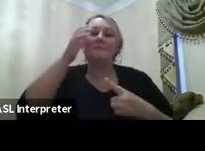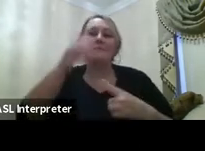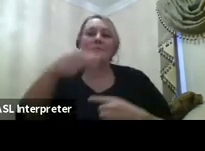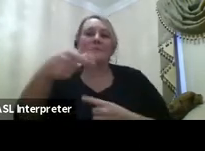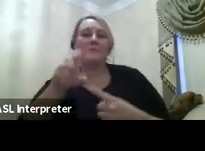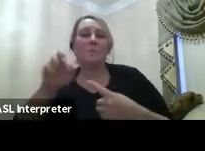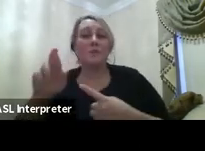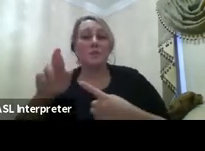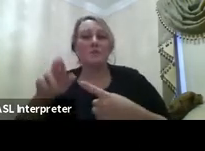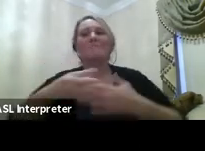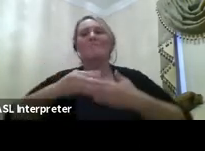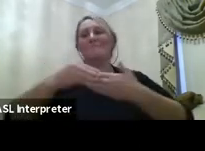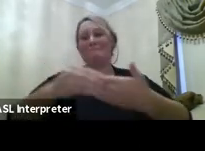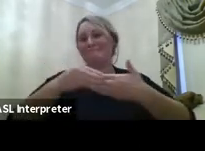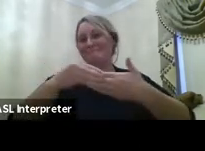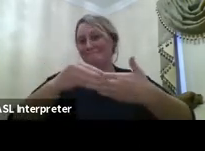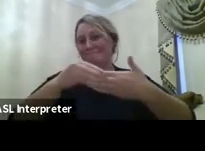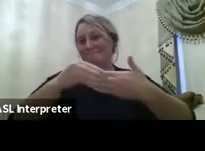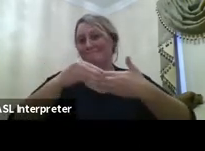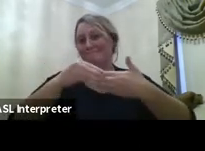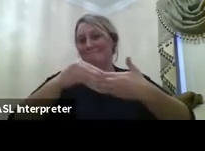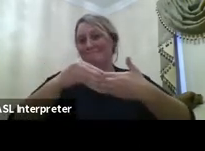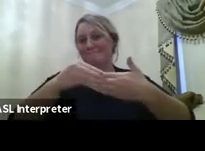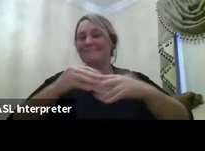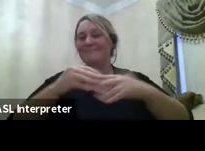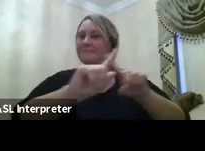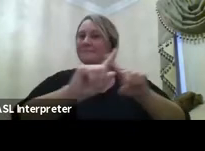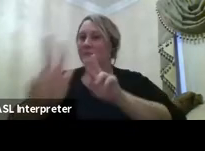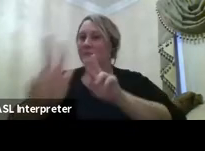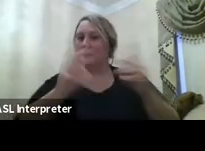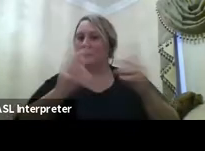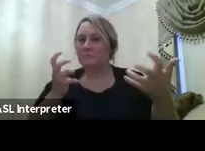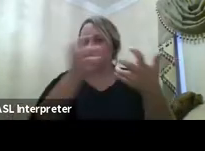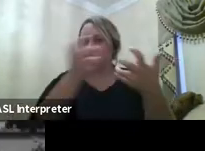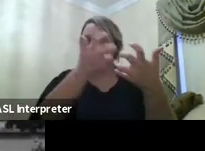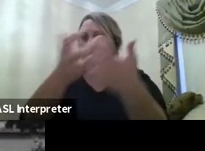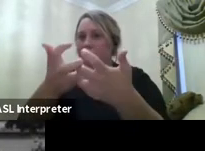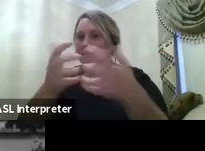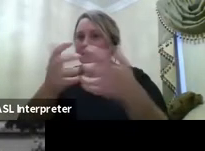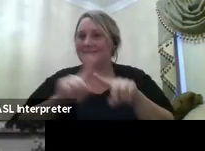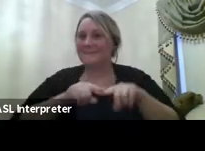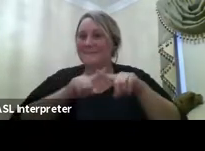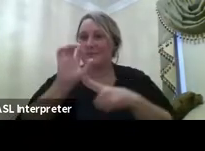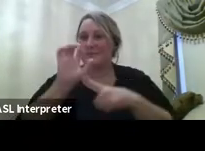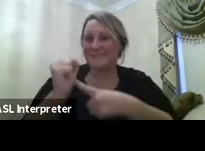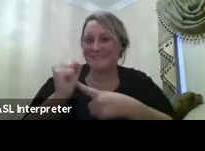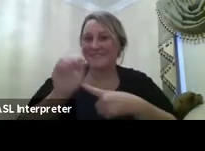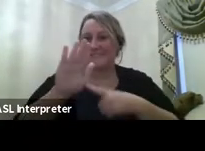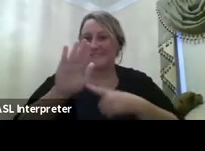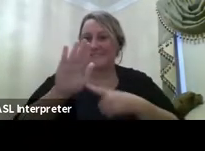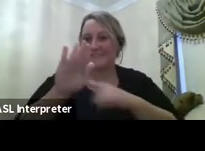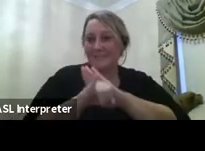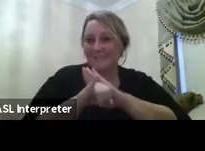depending on, um, on the circumstance. So I think that that's, um, that's part of it too.